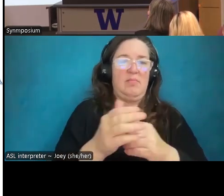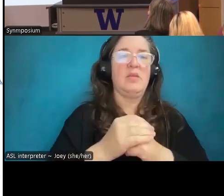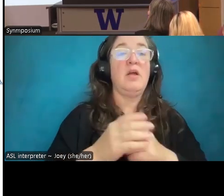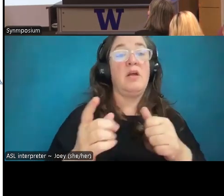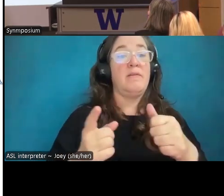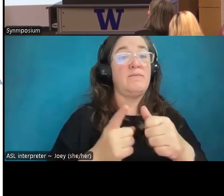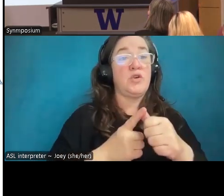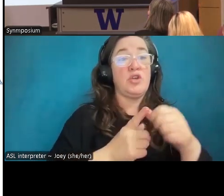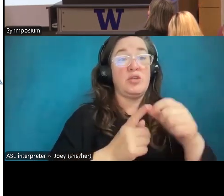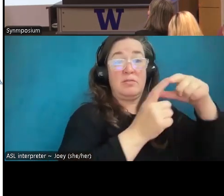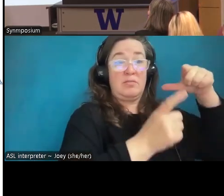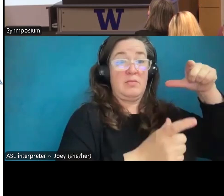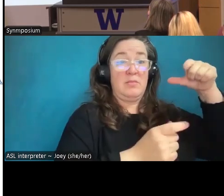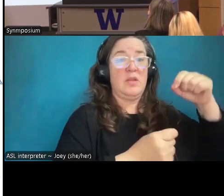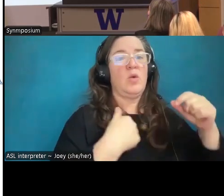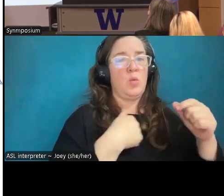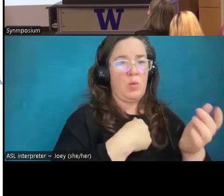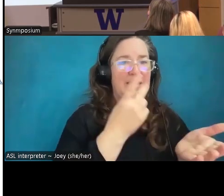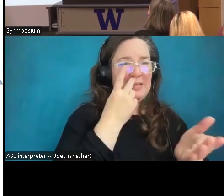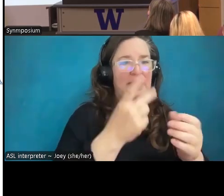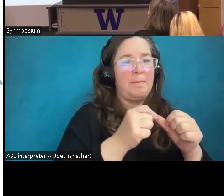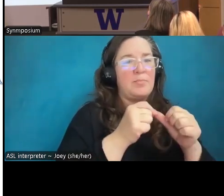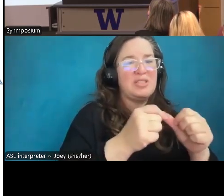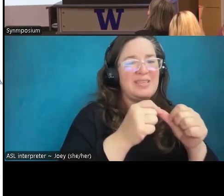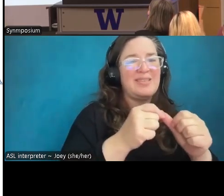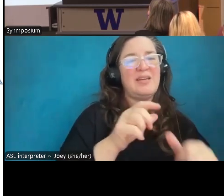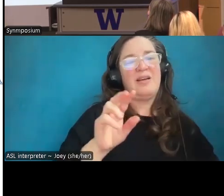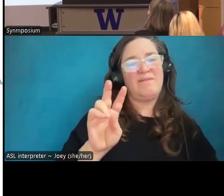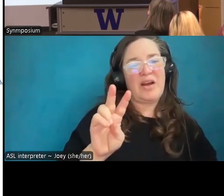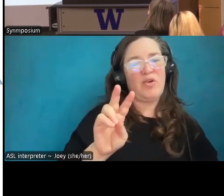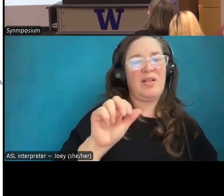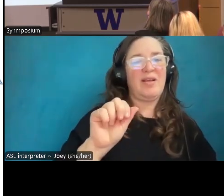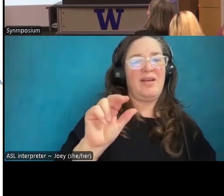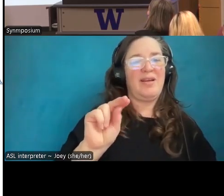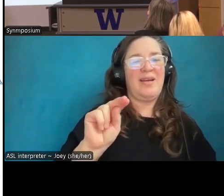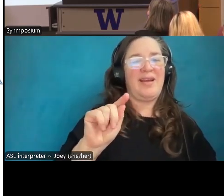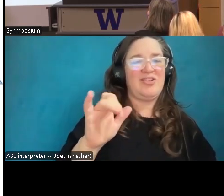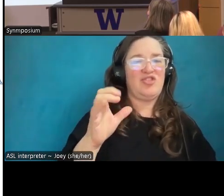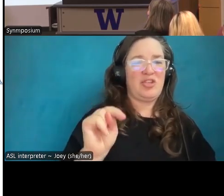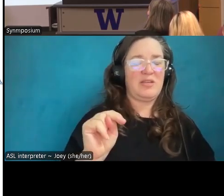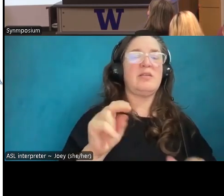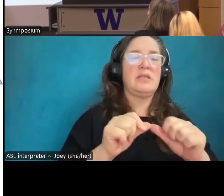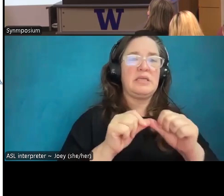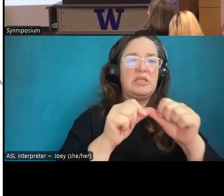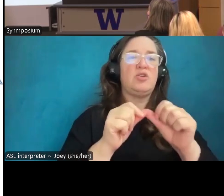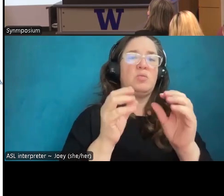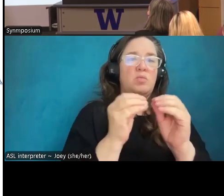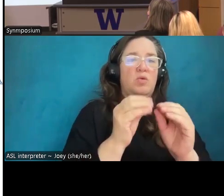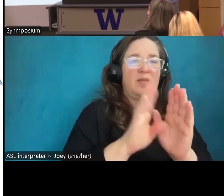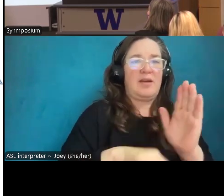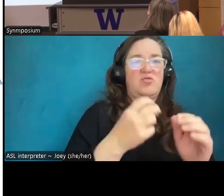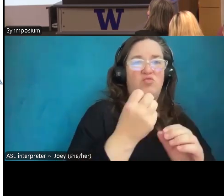of persistent viral antigen that exists at later time points, up to 12 months, in individuals who have long COVID compared to those